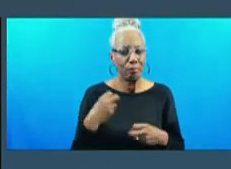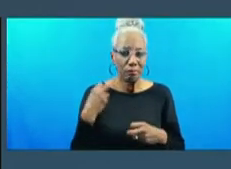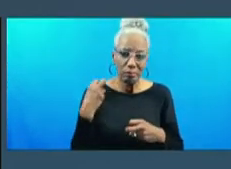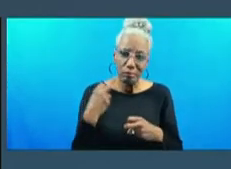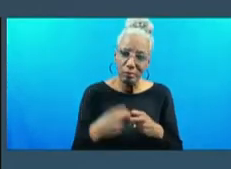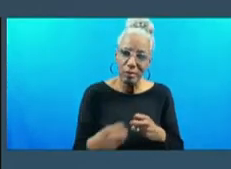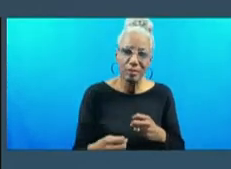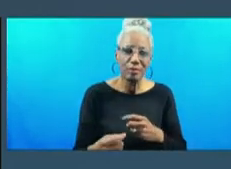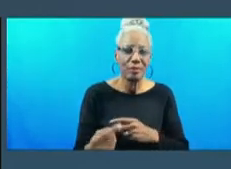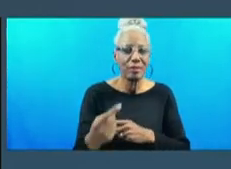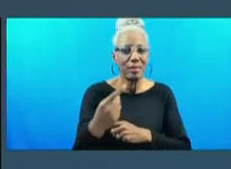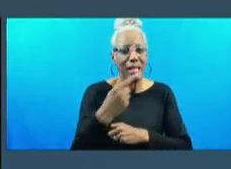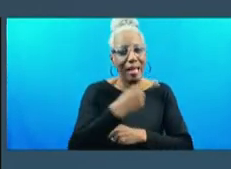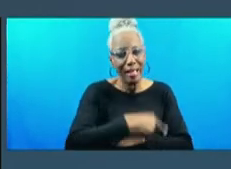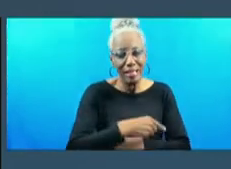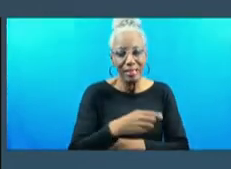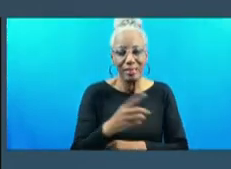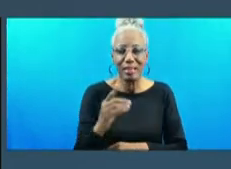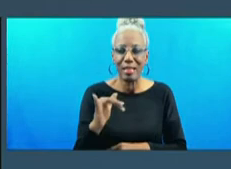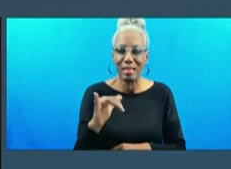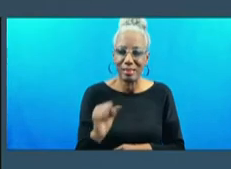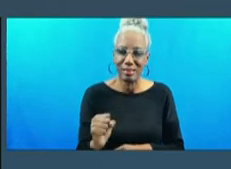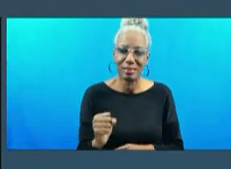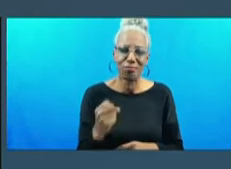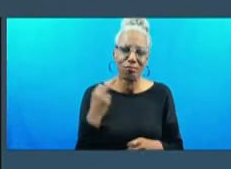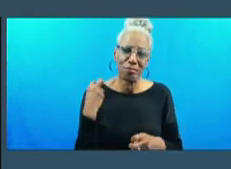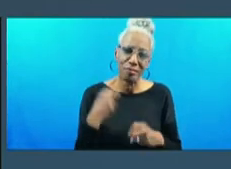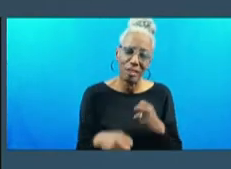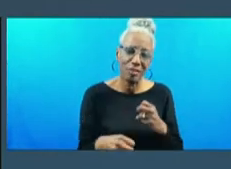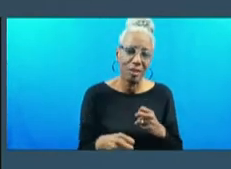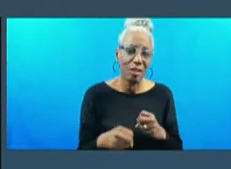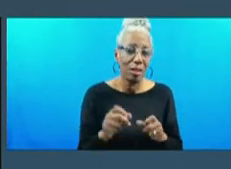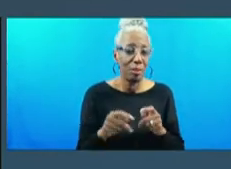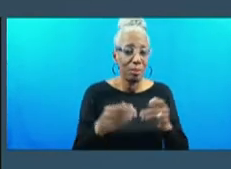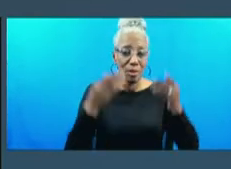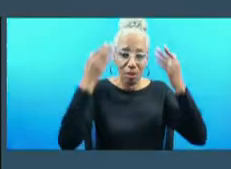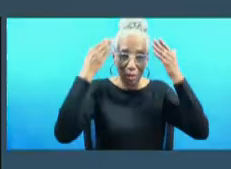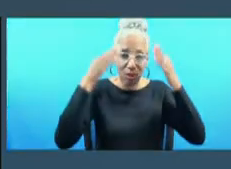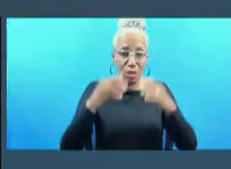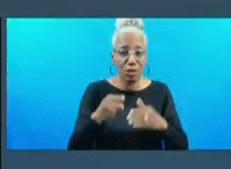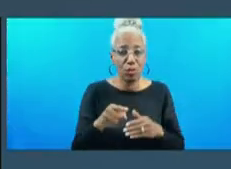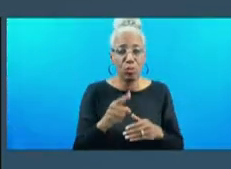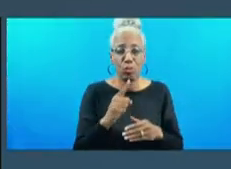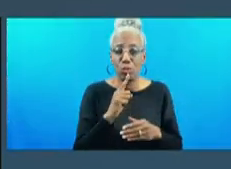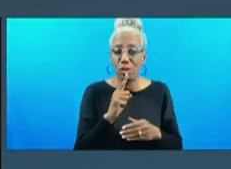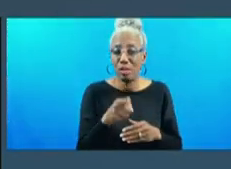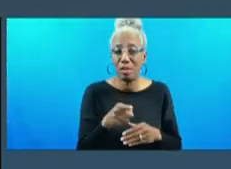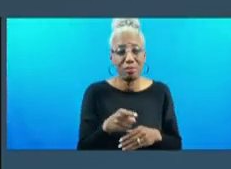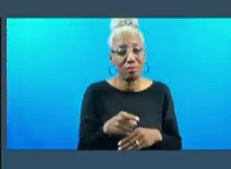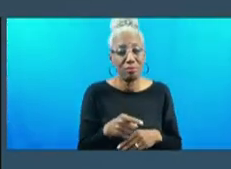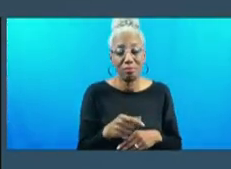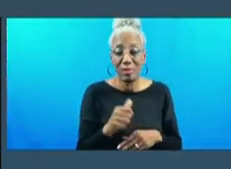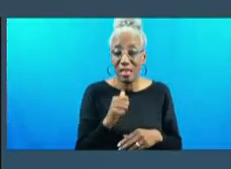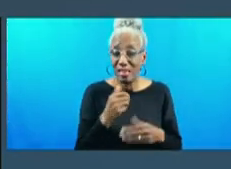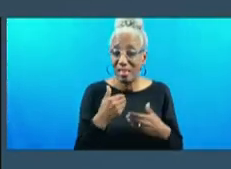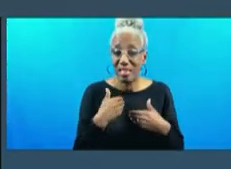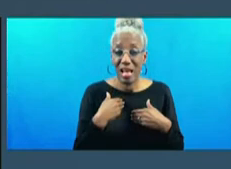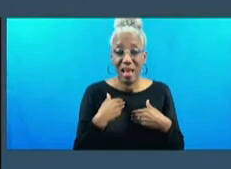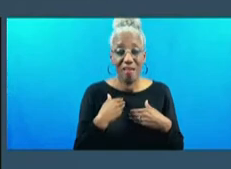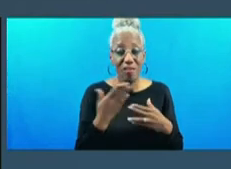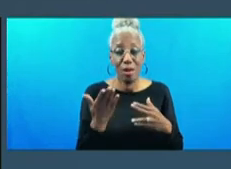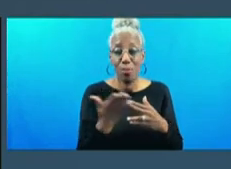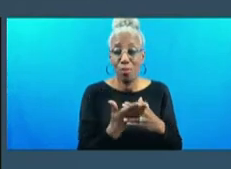know, don't even know that you really didn't have any break between Christmas and New Year's at